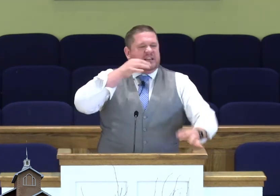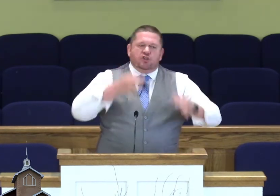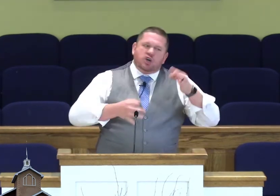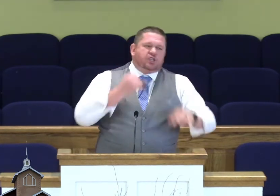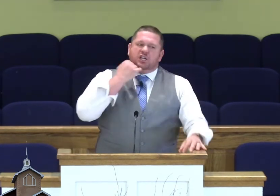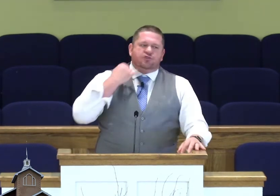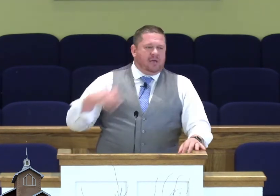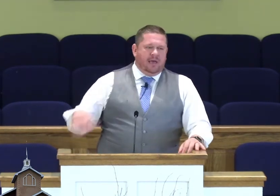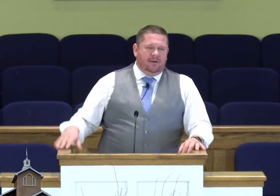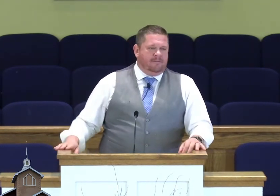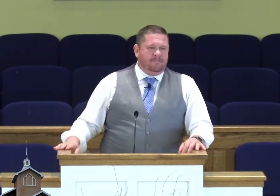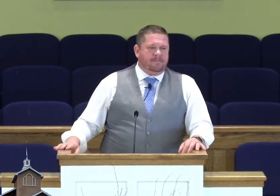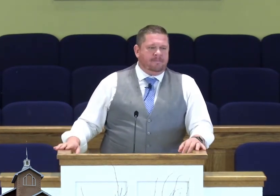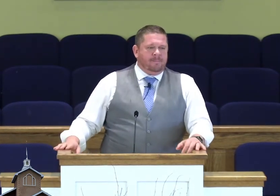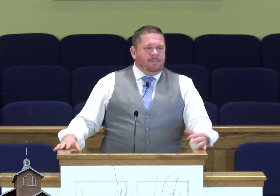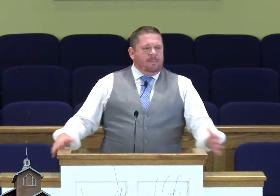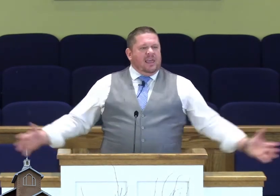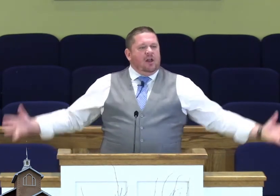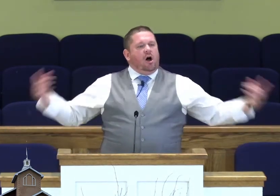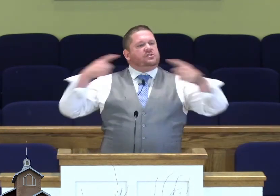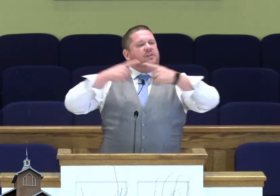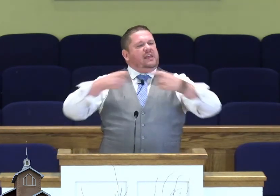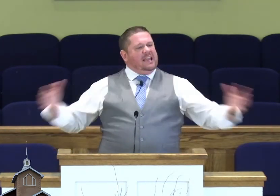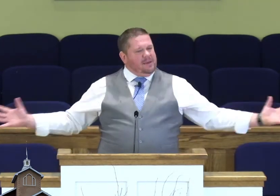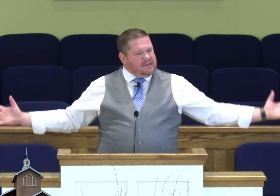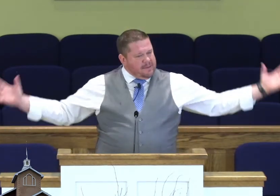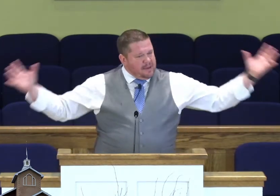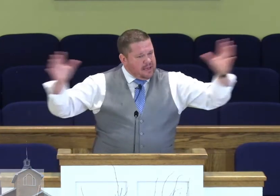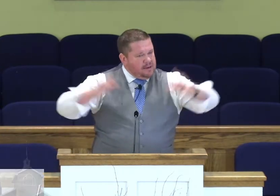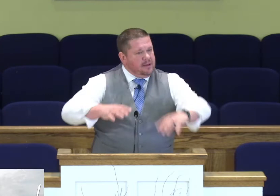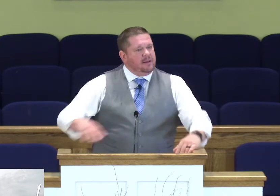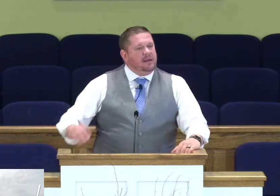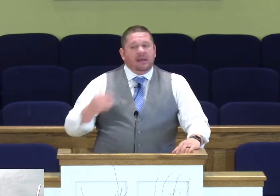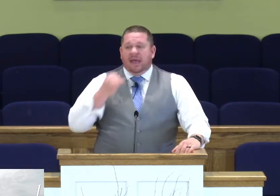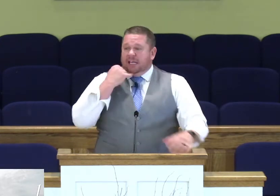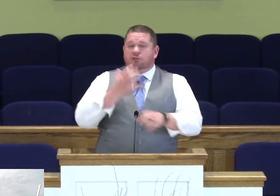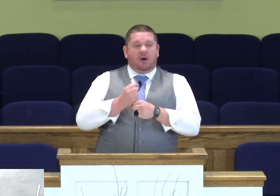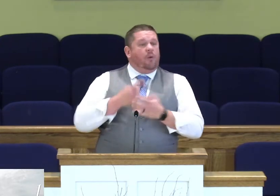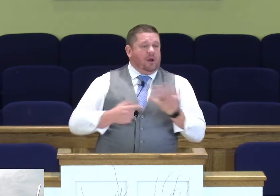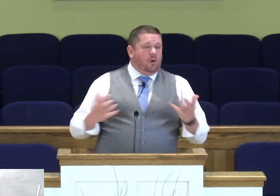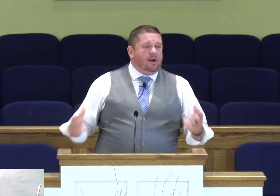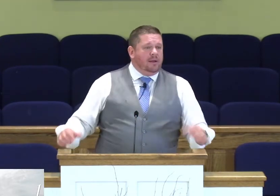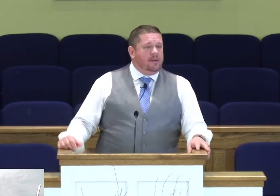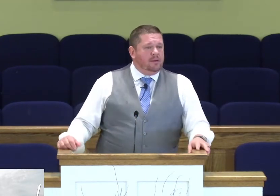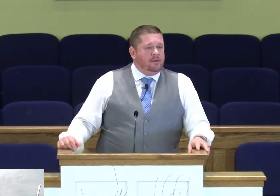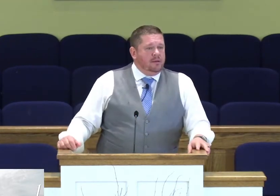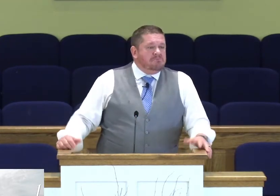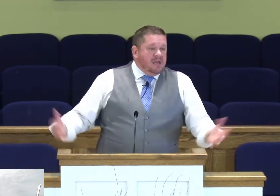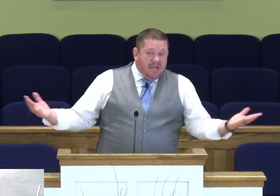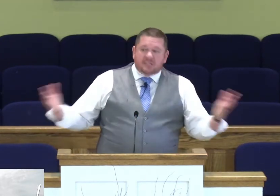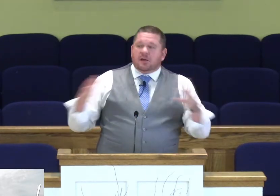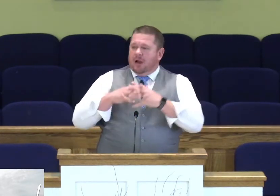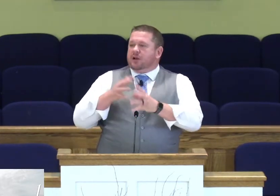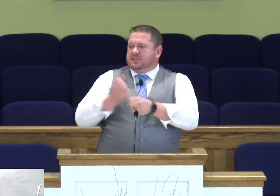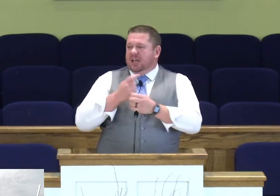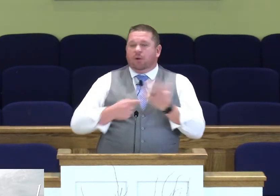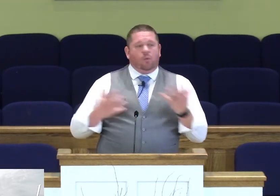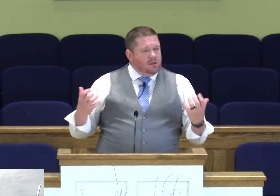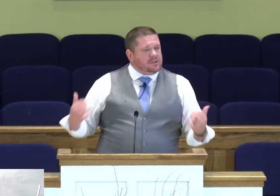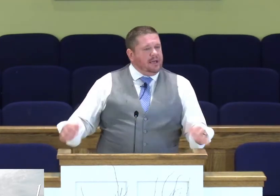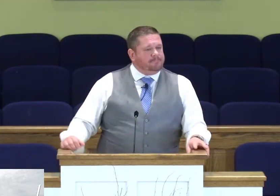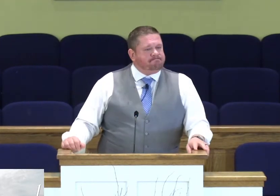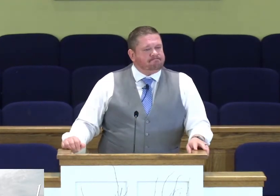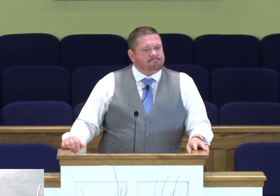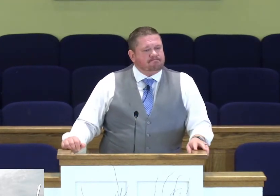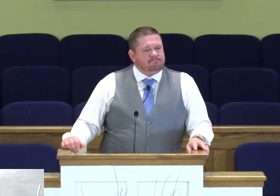God wasn't even judging Israel yet. And all of a sudden the enemy came in and Israel got what it wanted. Hence, America's getting what it